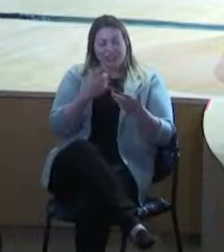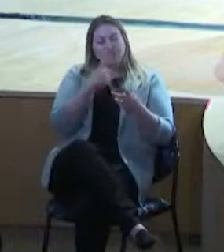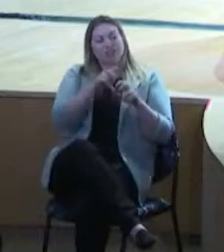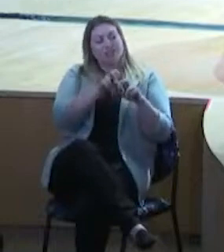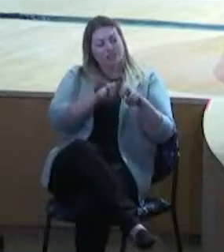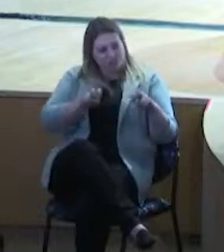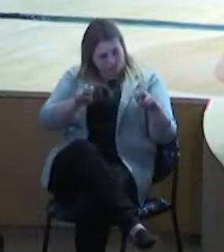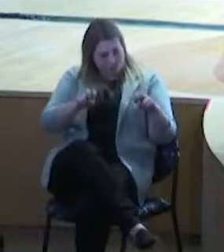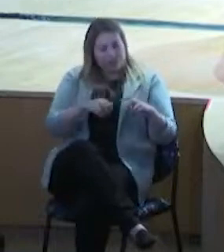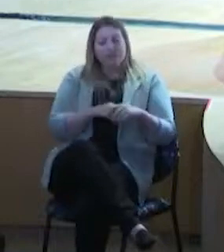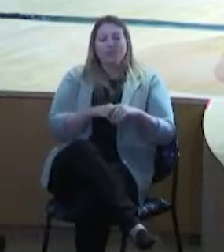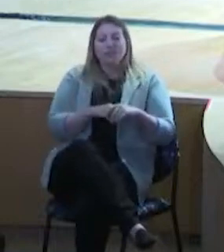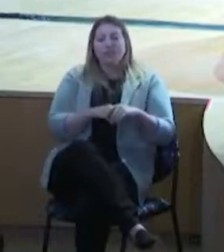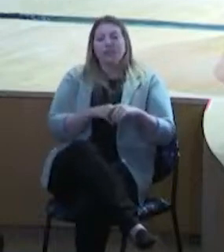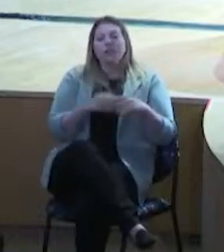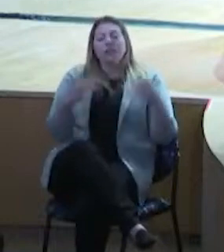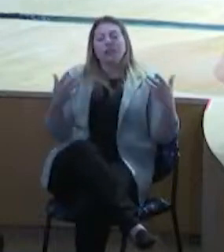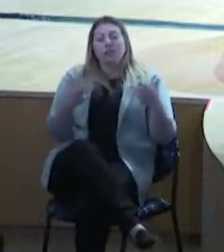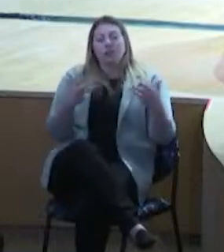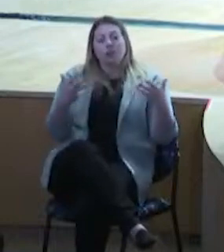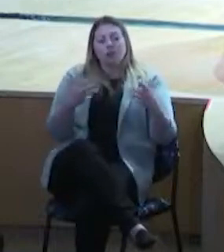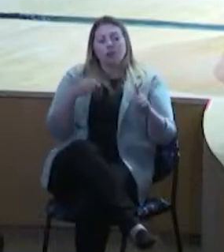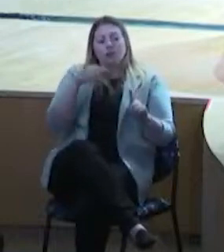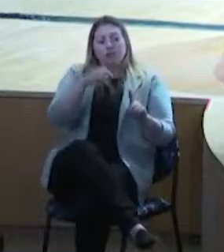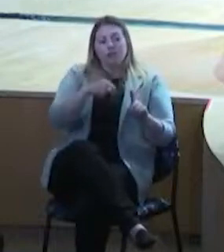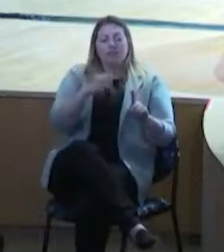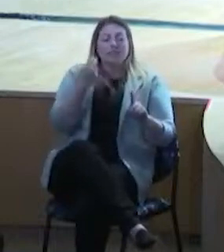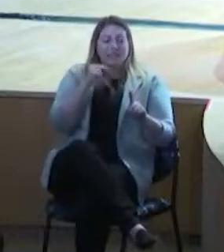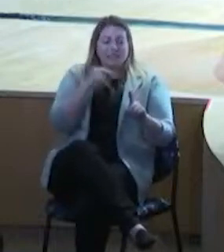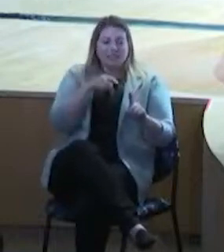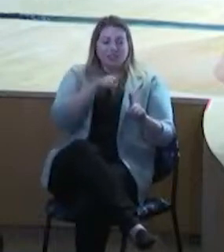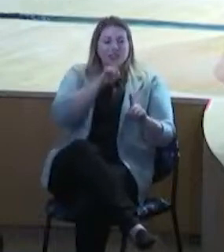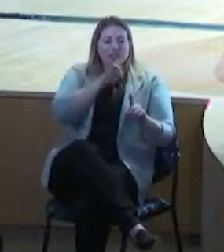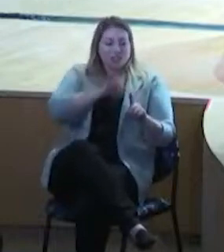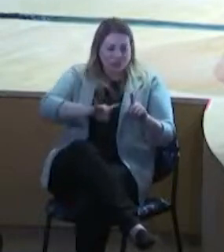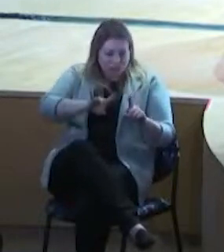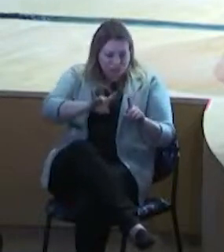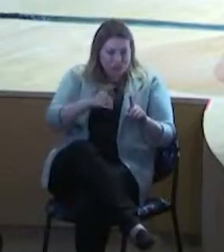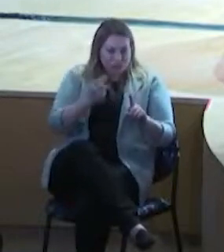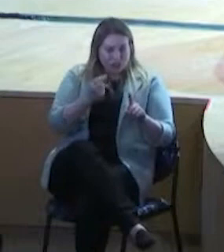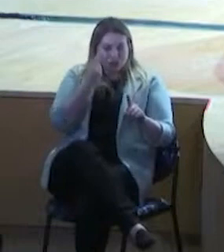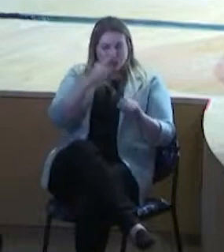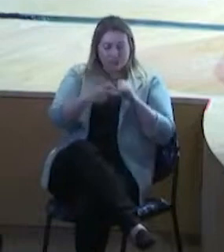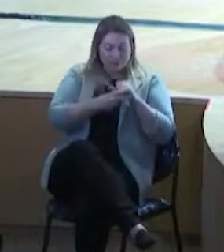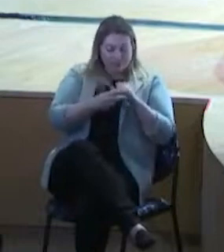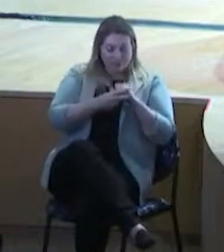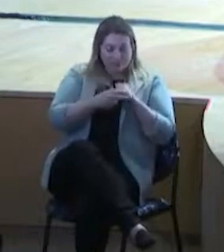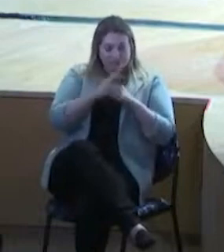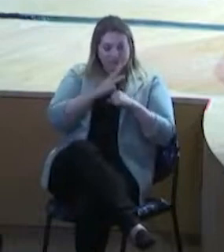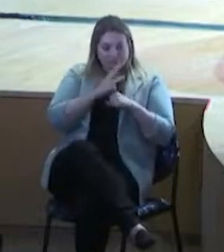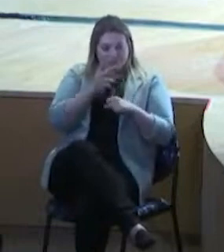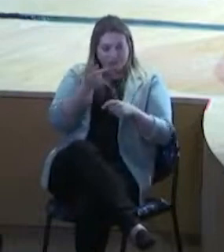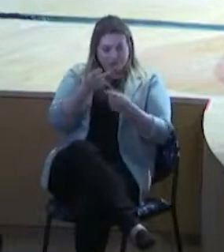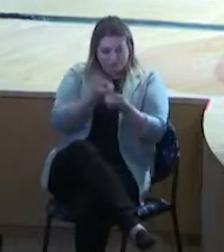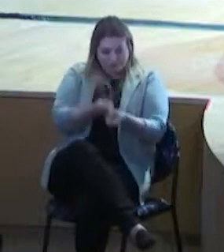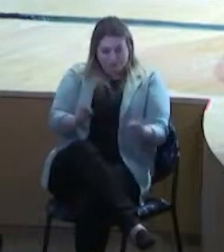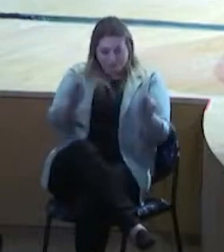panel. What can she do as an 8-year-old to preserve water and to save Earth?